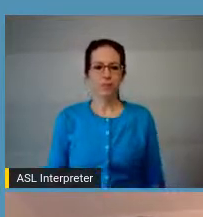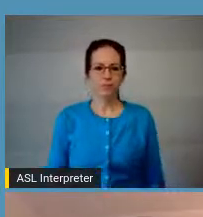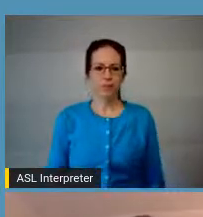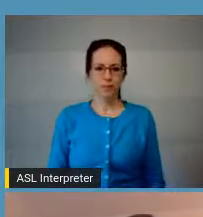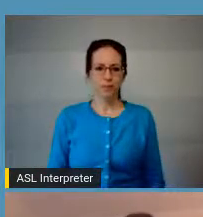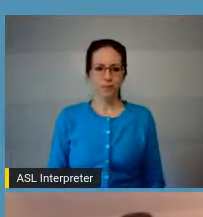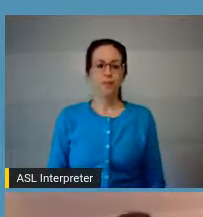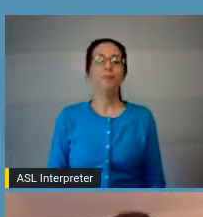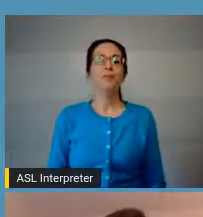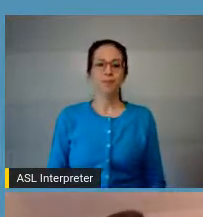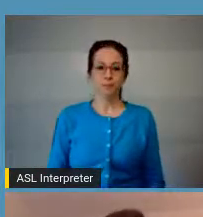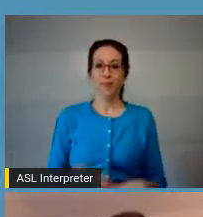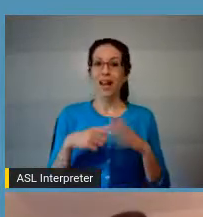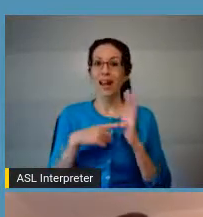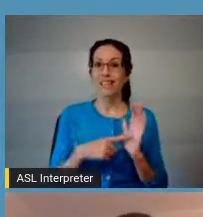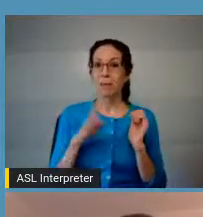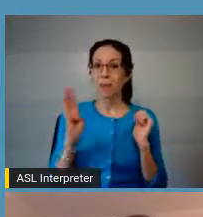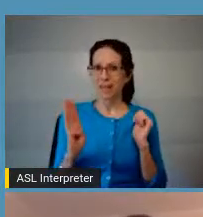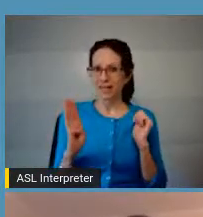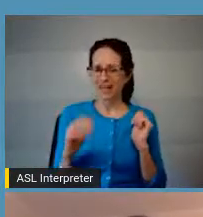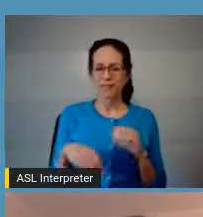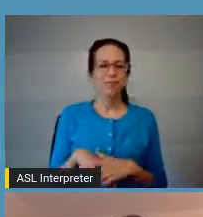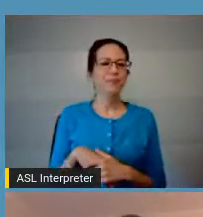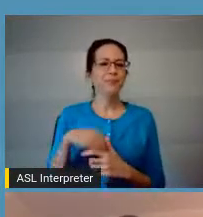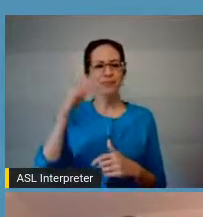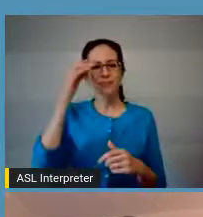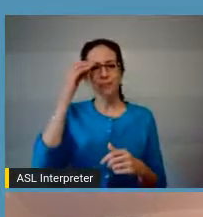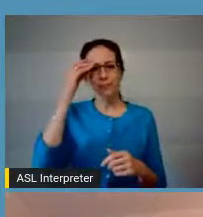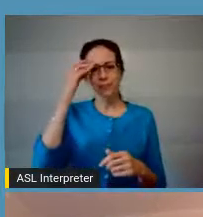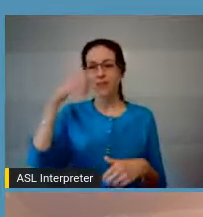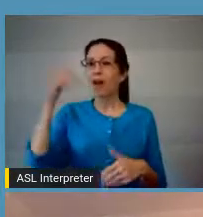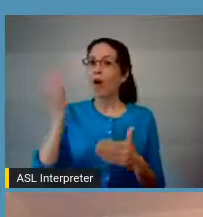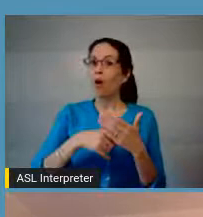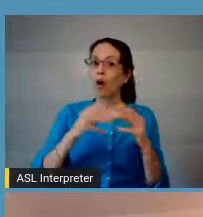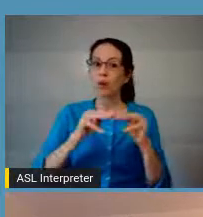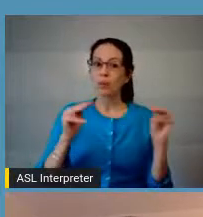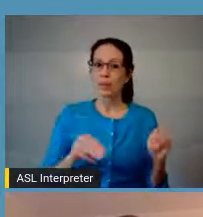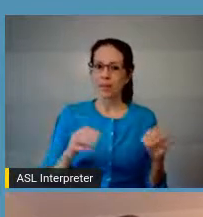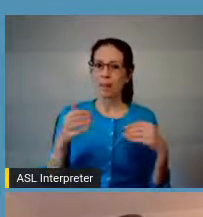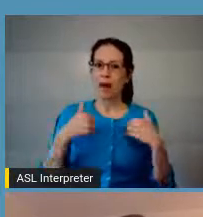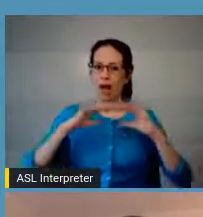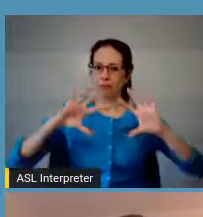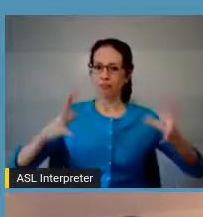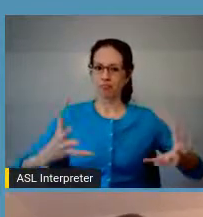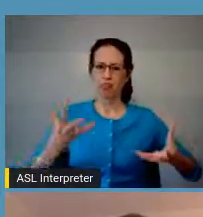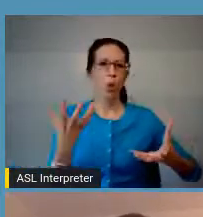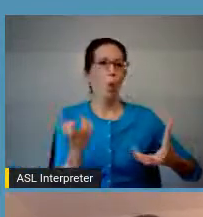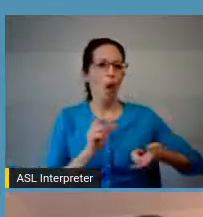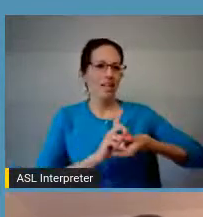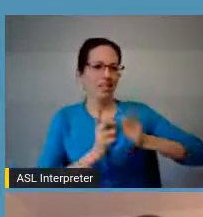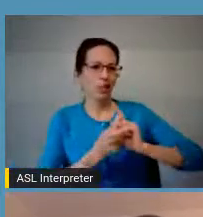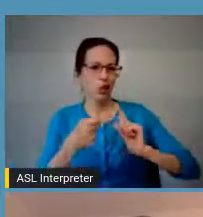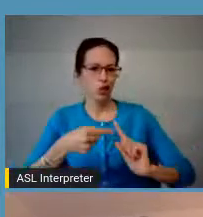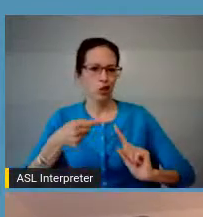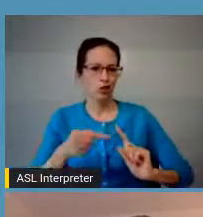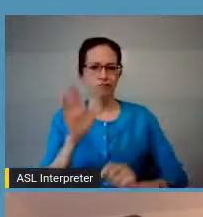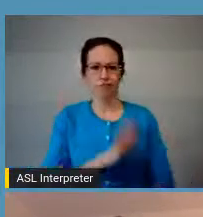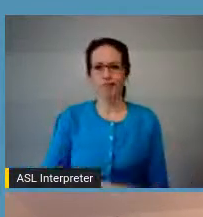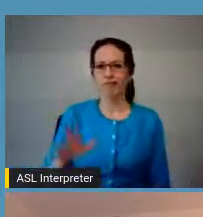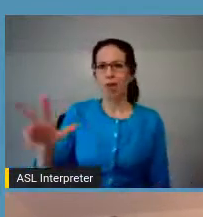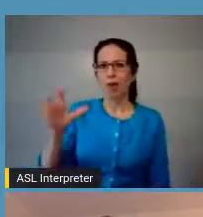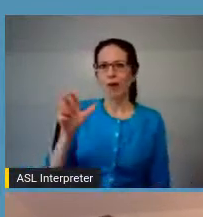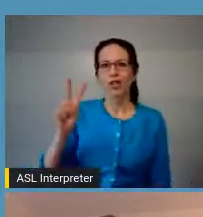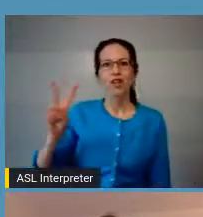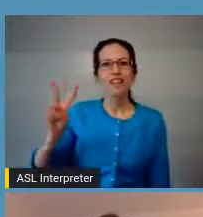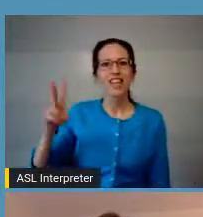All right, so example B, an art museum wants to digitize their unique collection of approximately 300